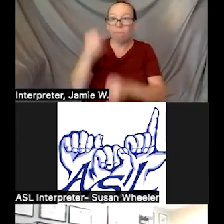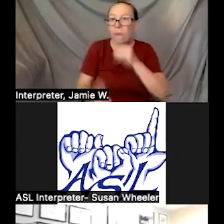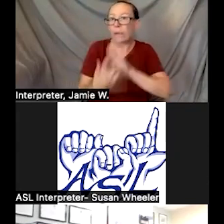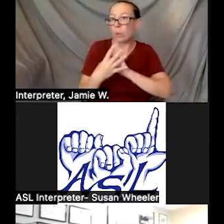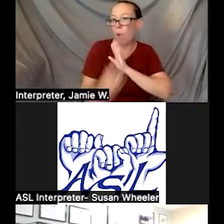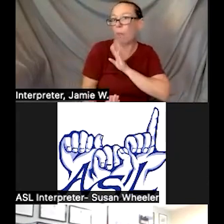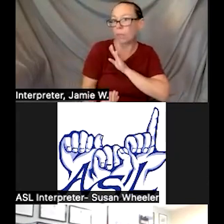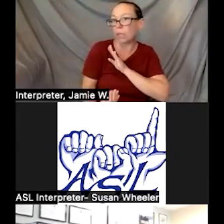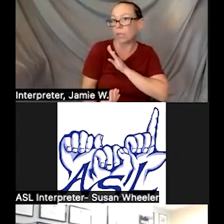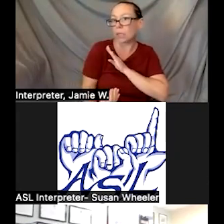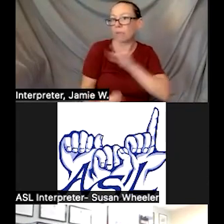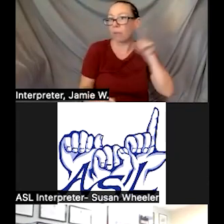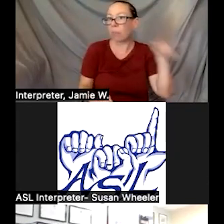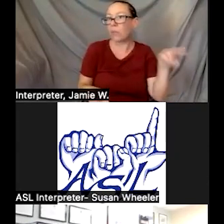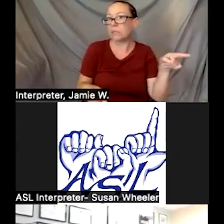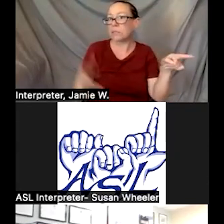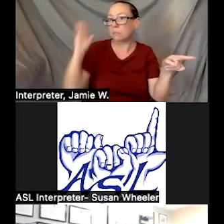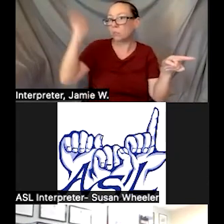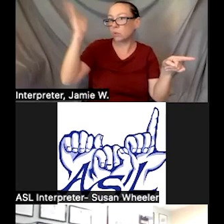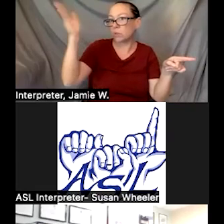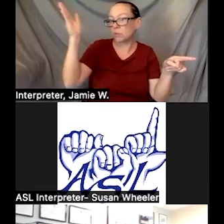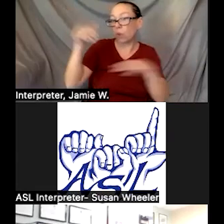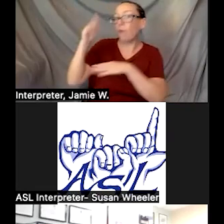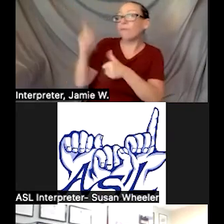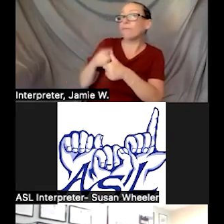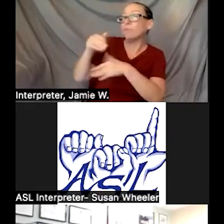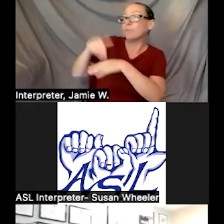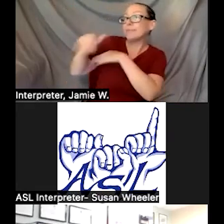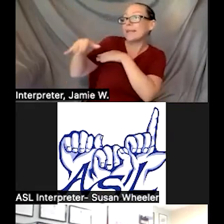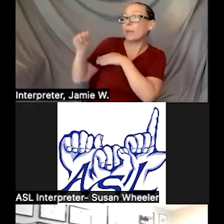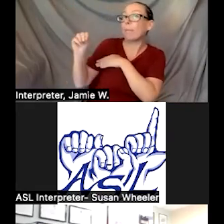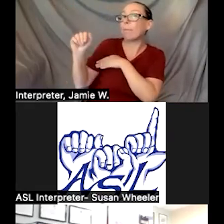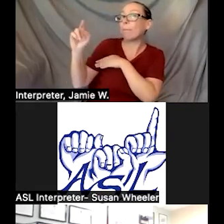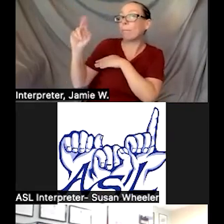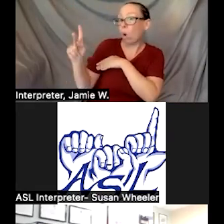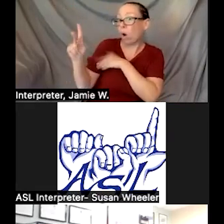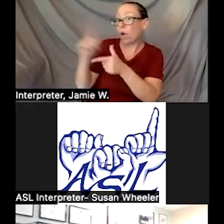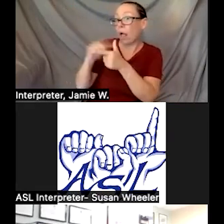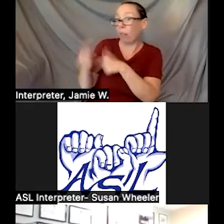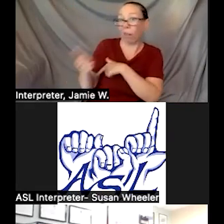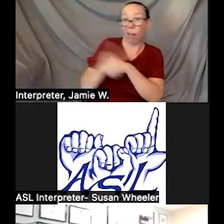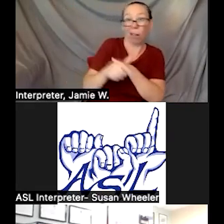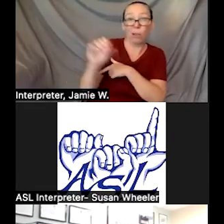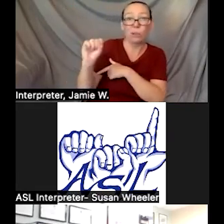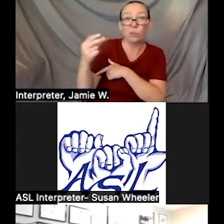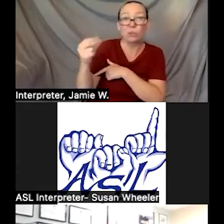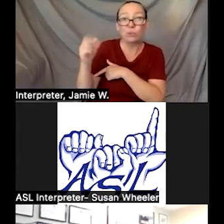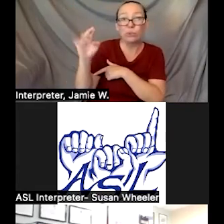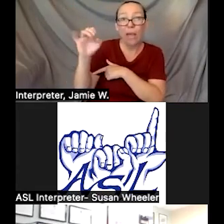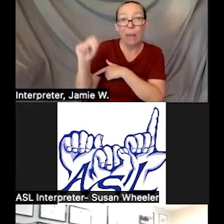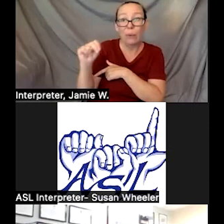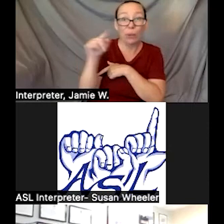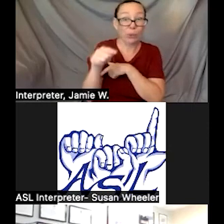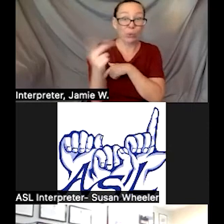it to Mark. And then Mark, maybe you and Sharon could send it out to the group and people could take a look at it. We'll just make it available